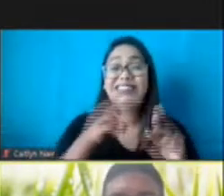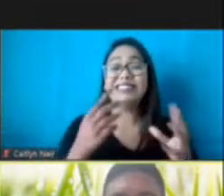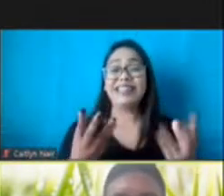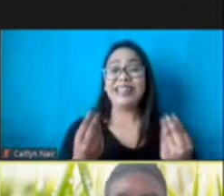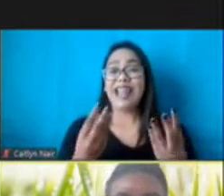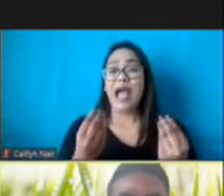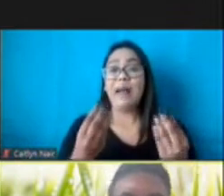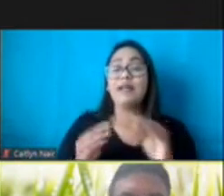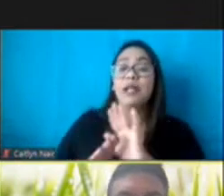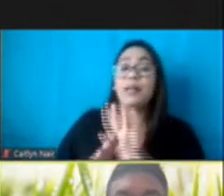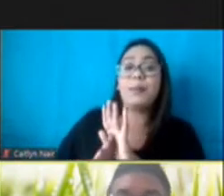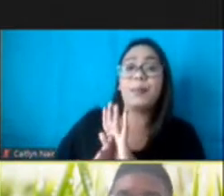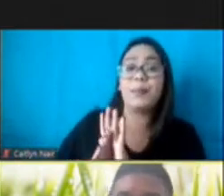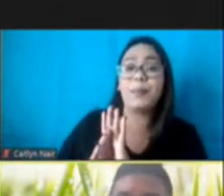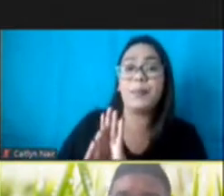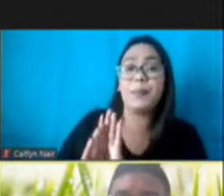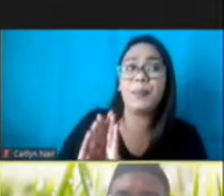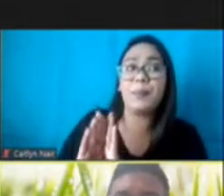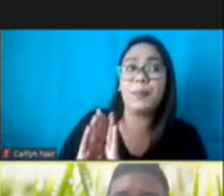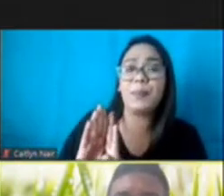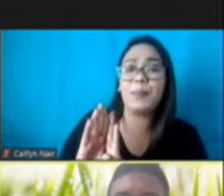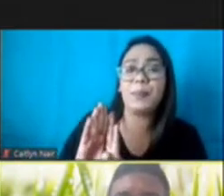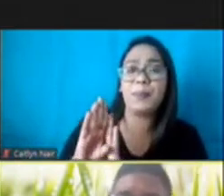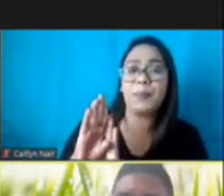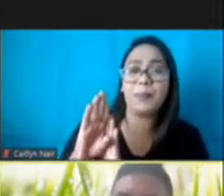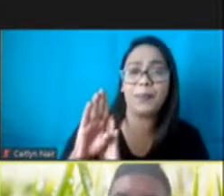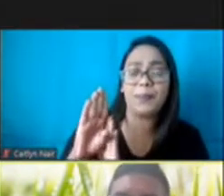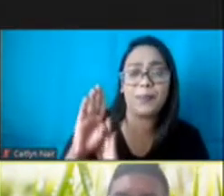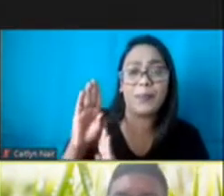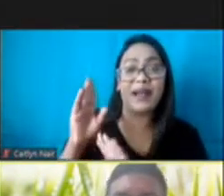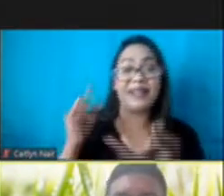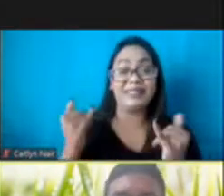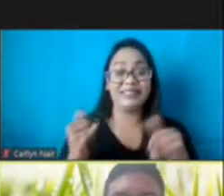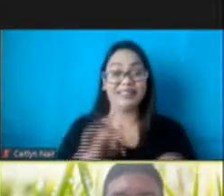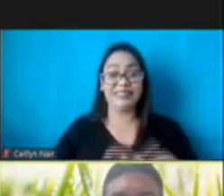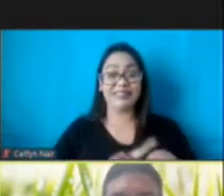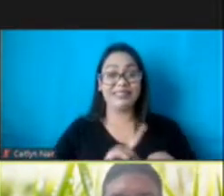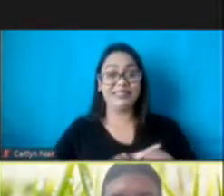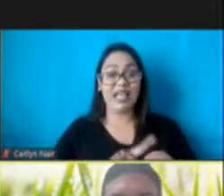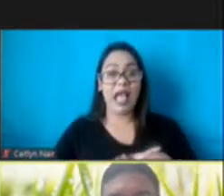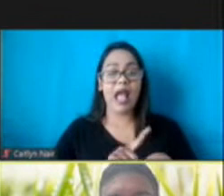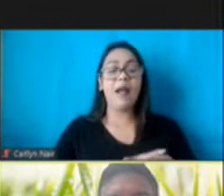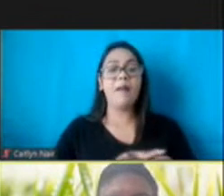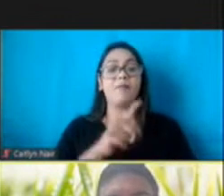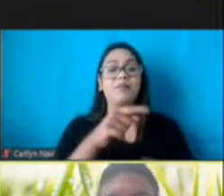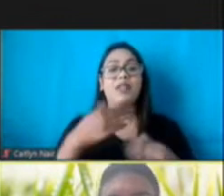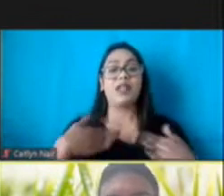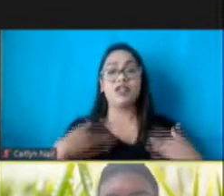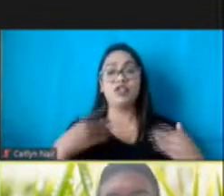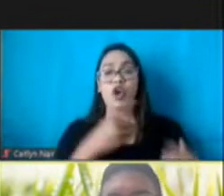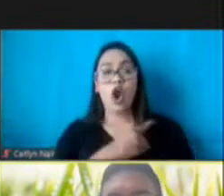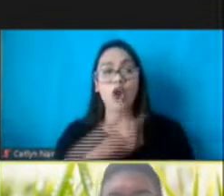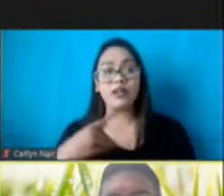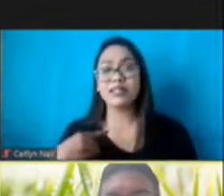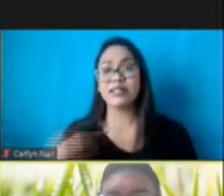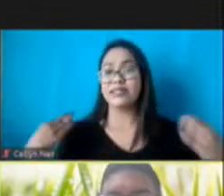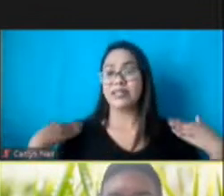healthcare workers who at this stage are very tired and worn out from